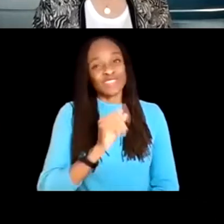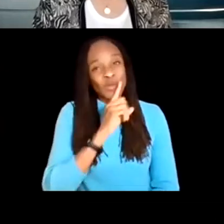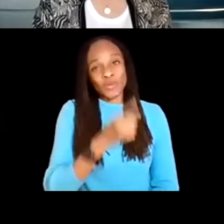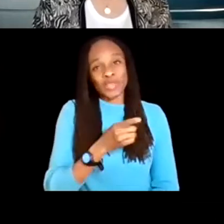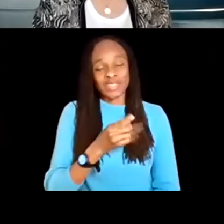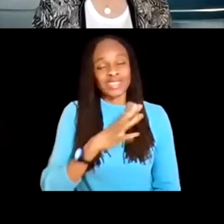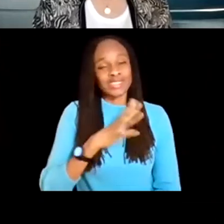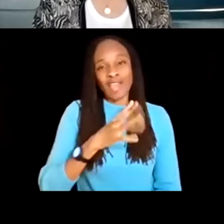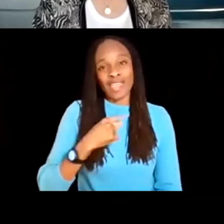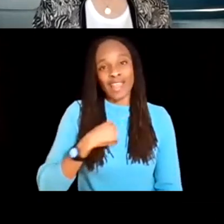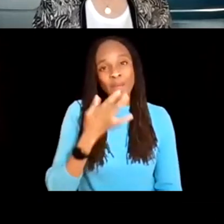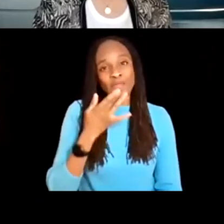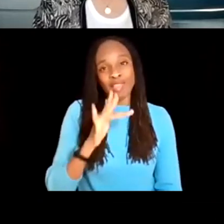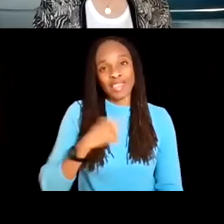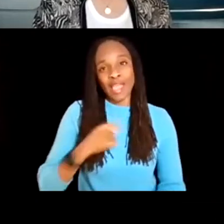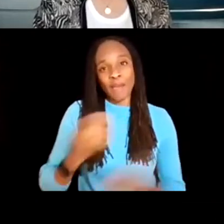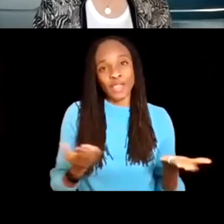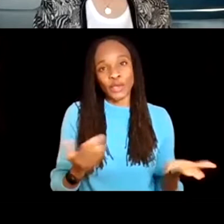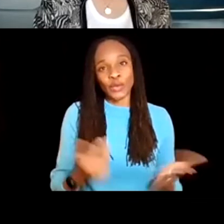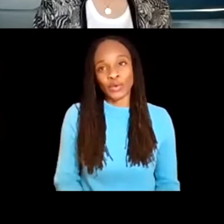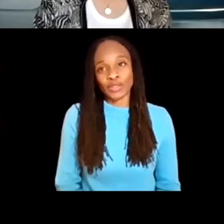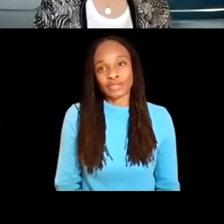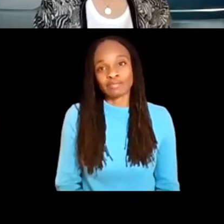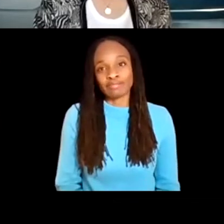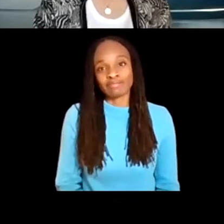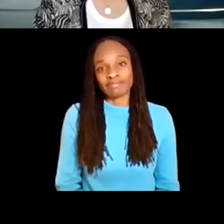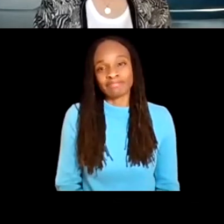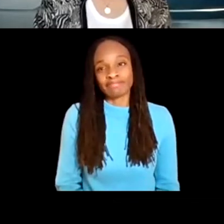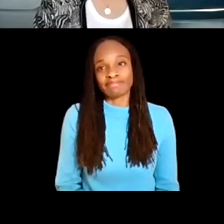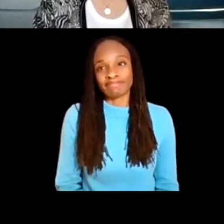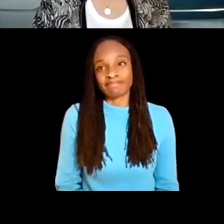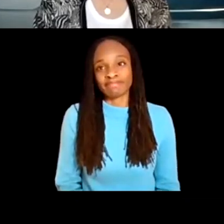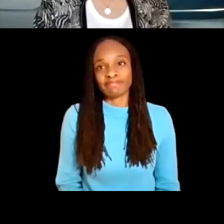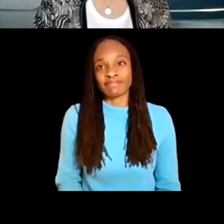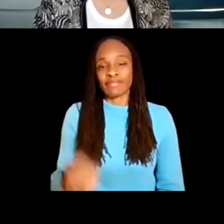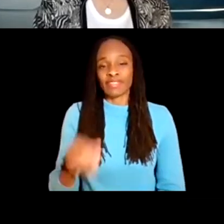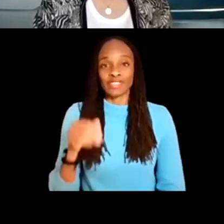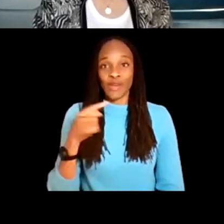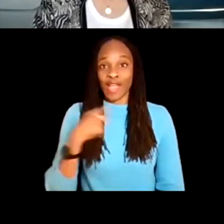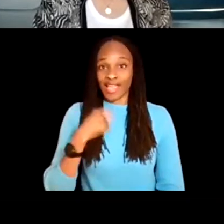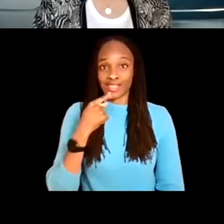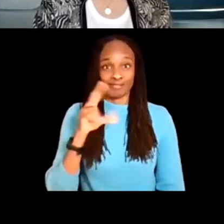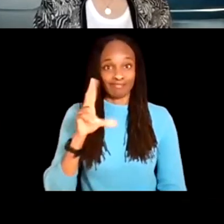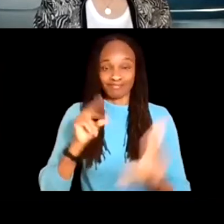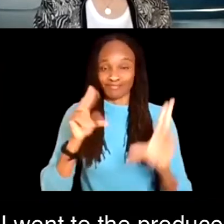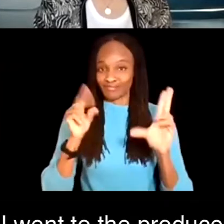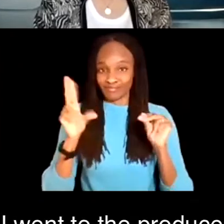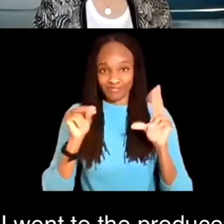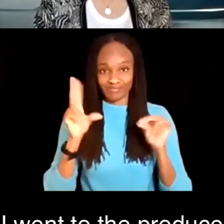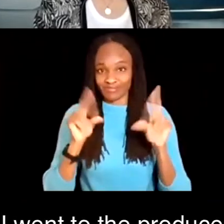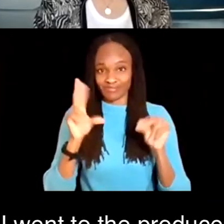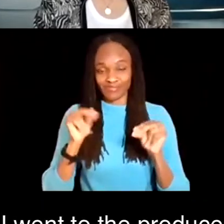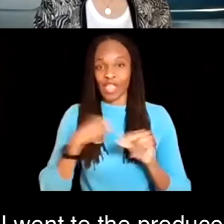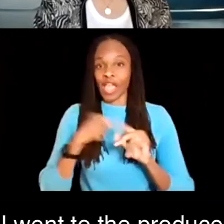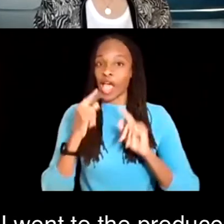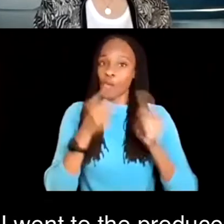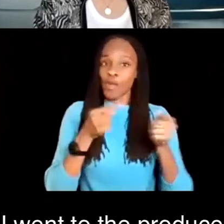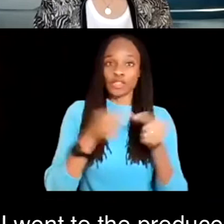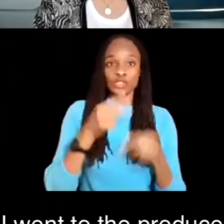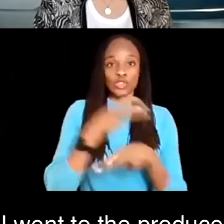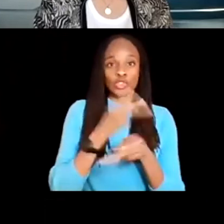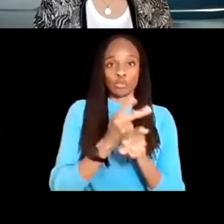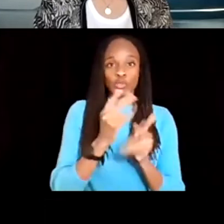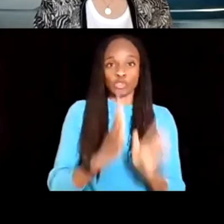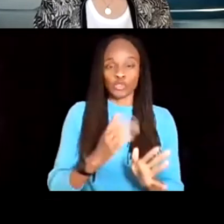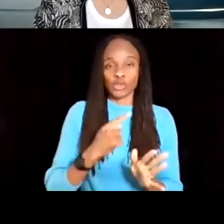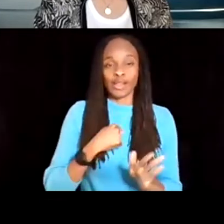be here, oh, right? Man. She had been lucky. So I was like, no. So I went to the producers and I'm lucky that